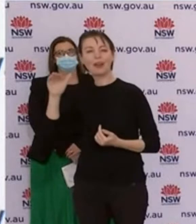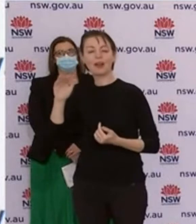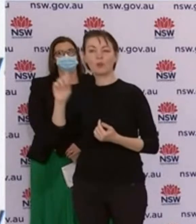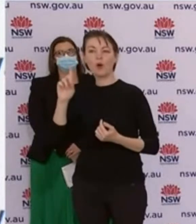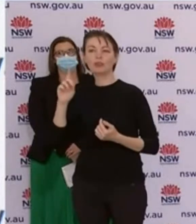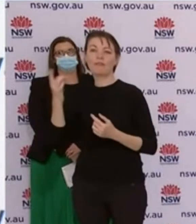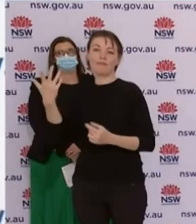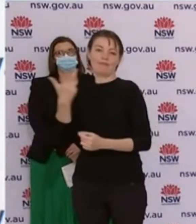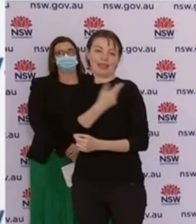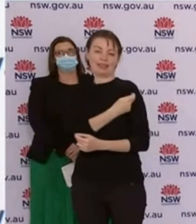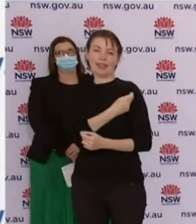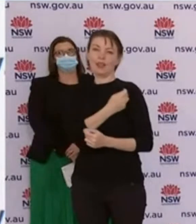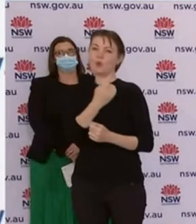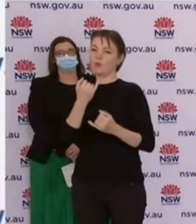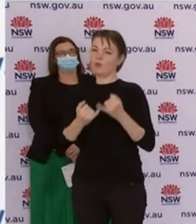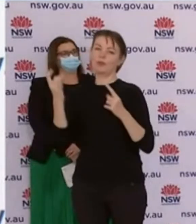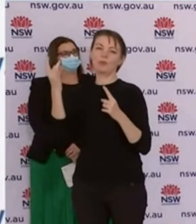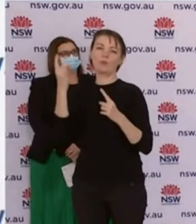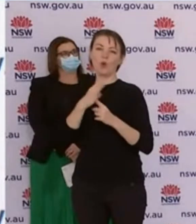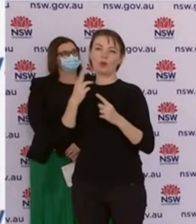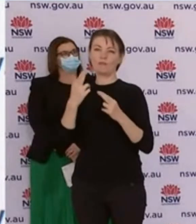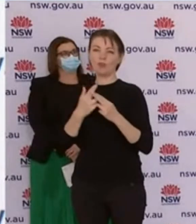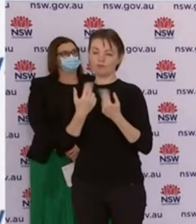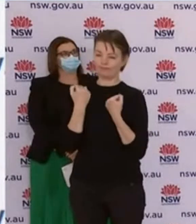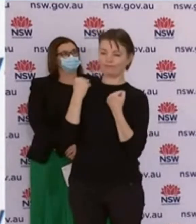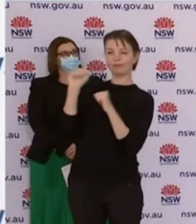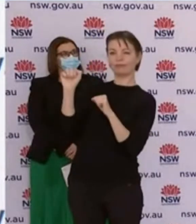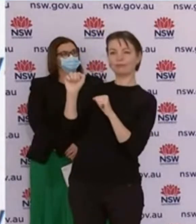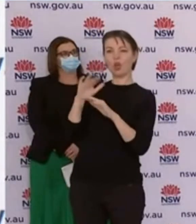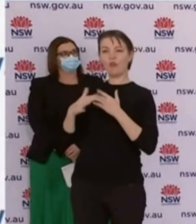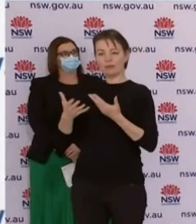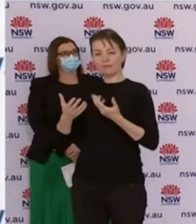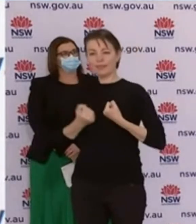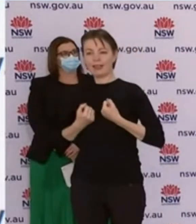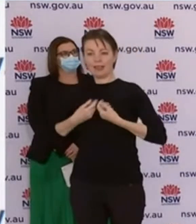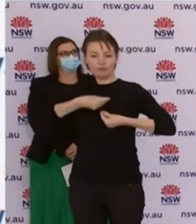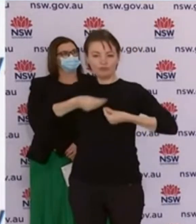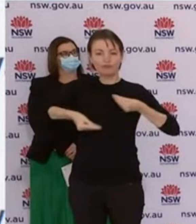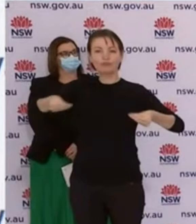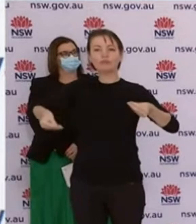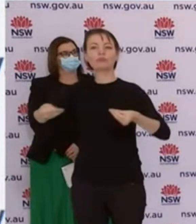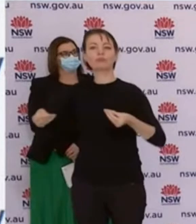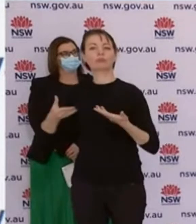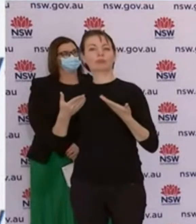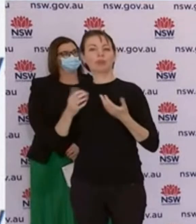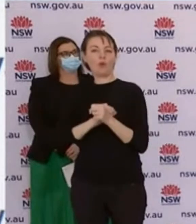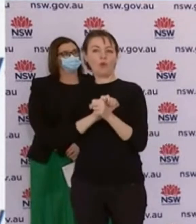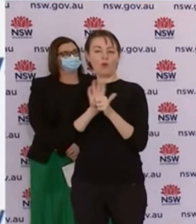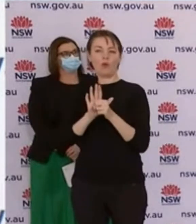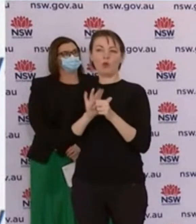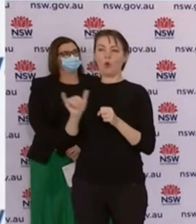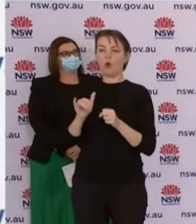important vaccination is in helping to prevent transmission, as well as in preventing